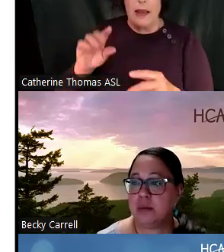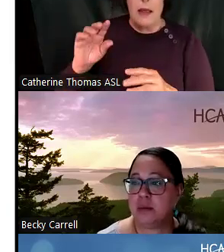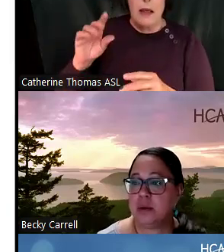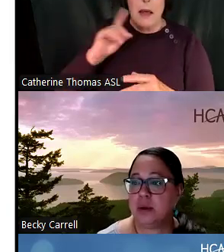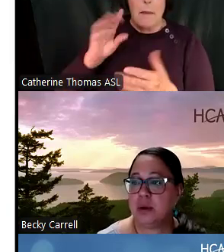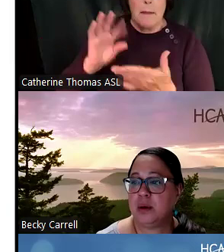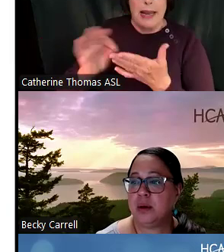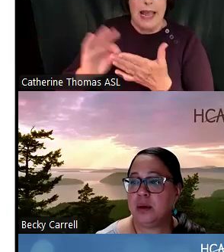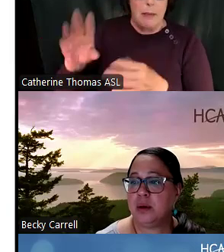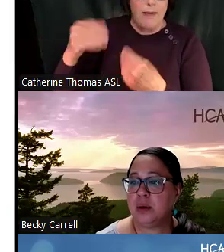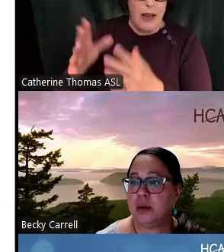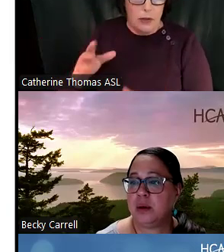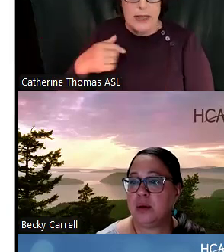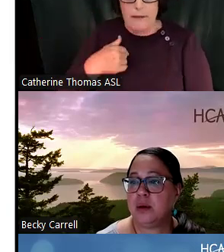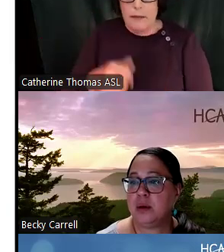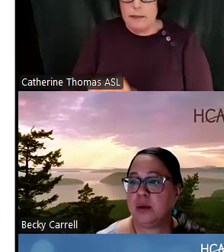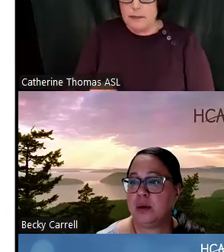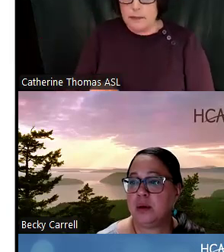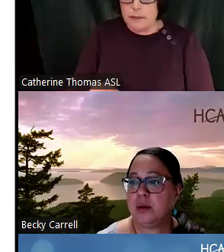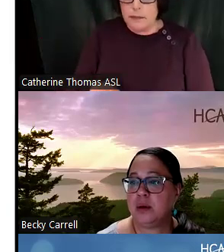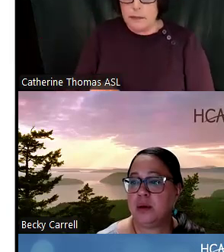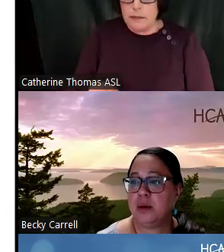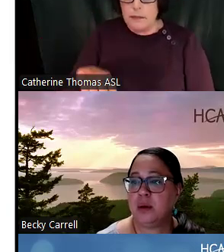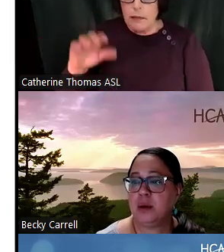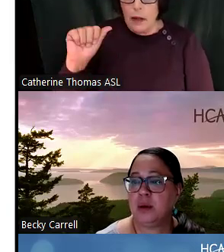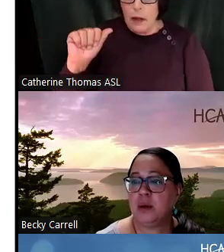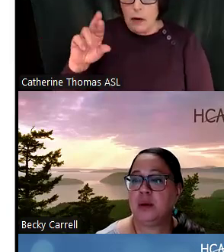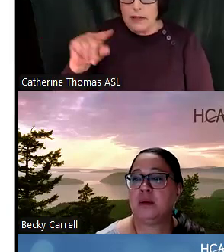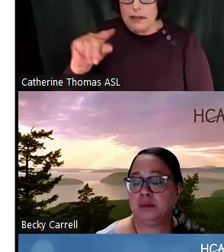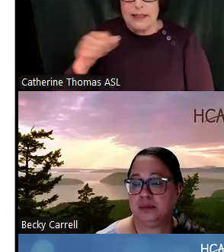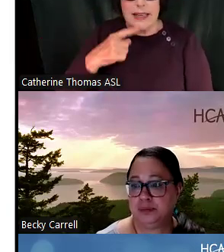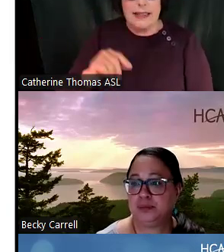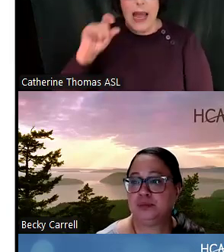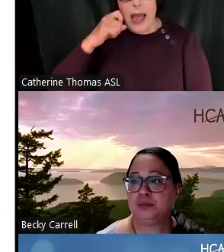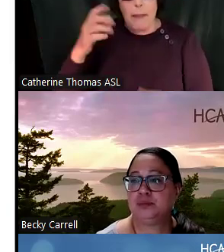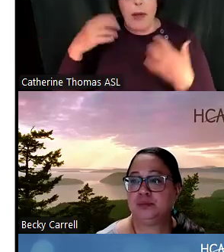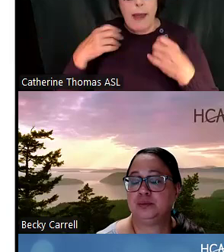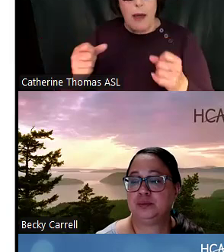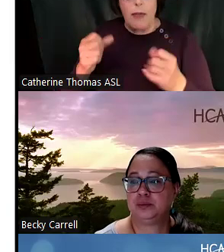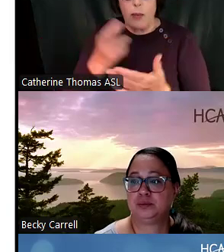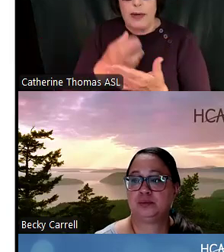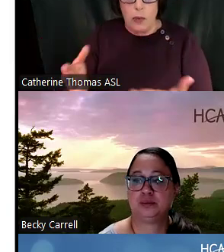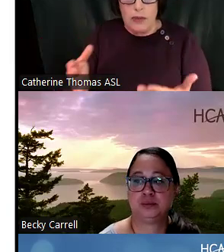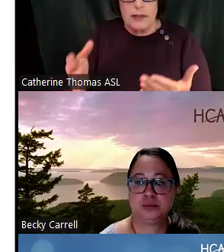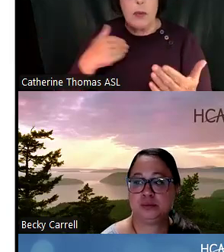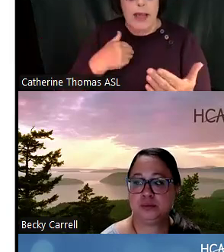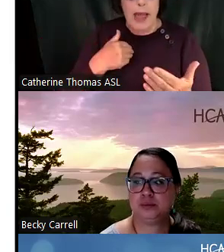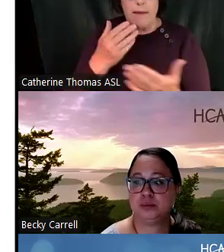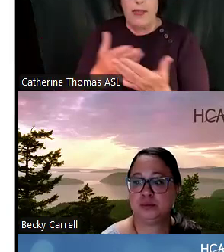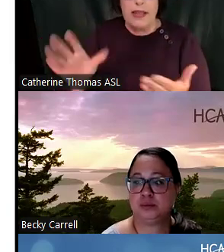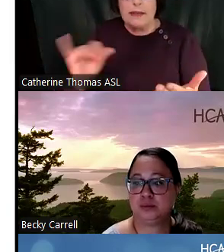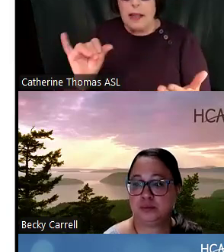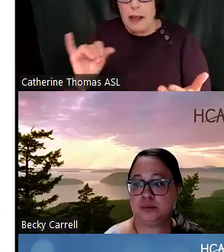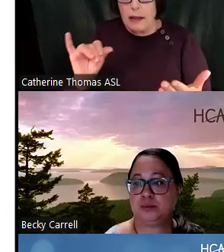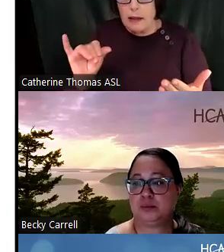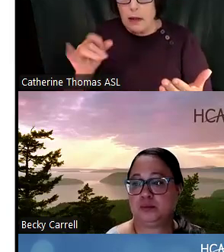We do have resources, though, that they are, Apple Health resources on how to apply and things like that, where